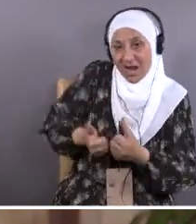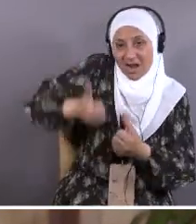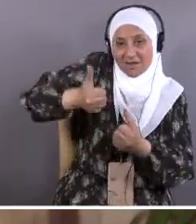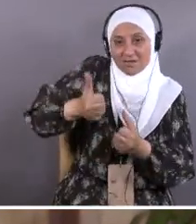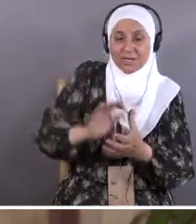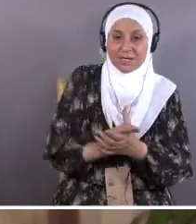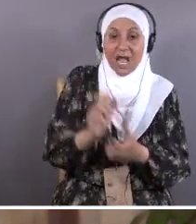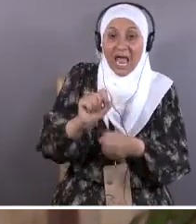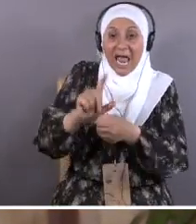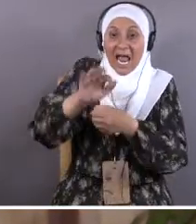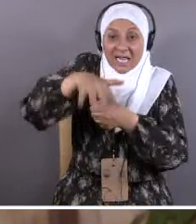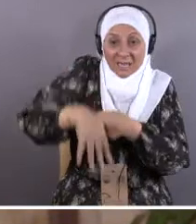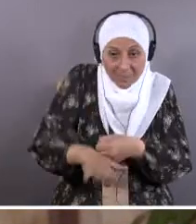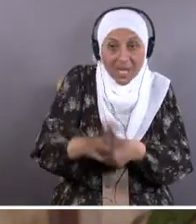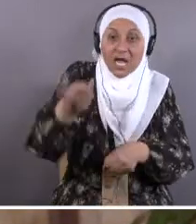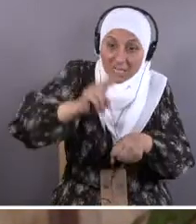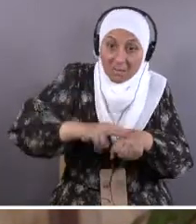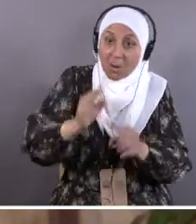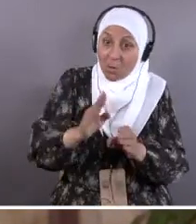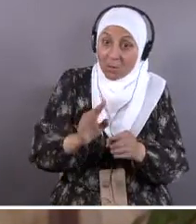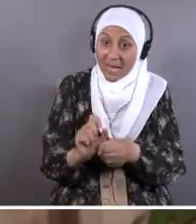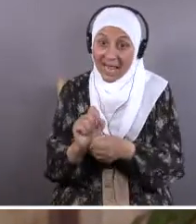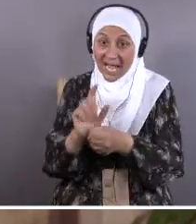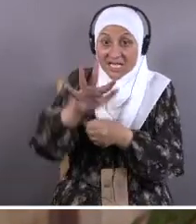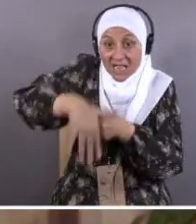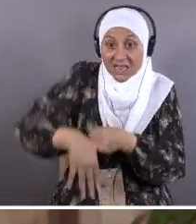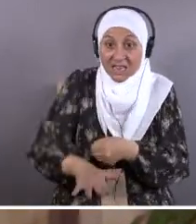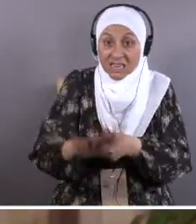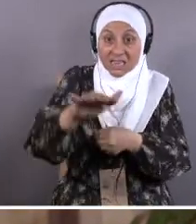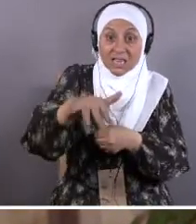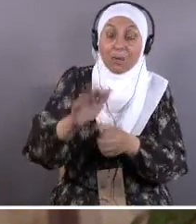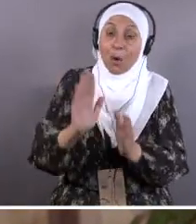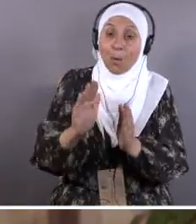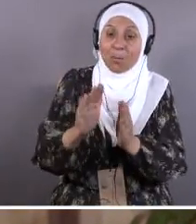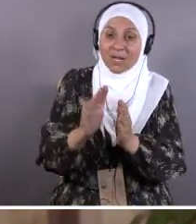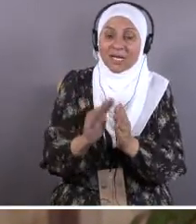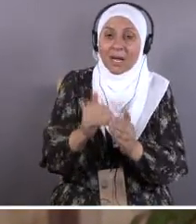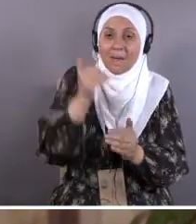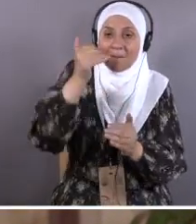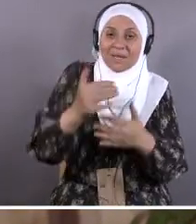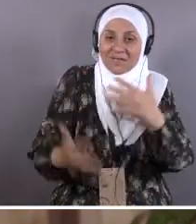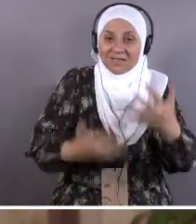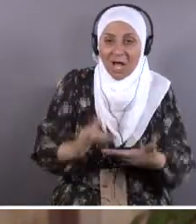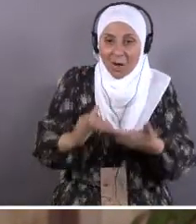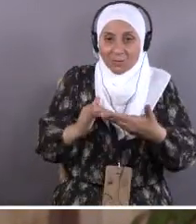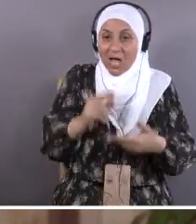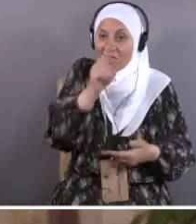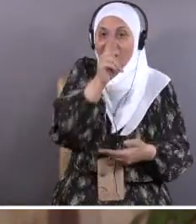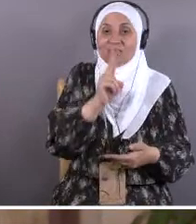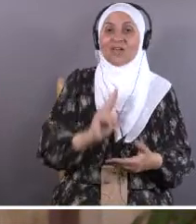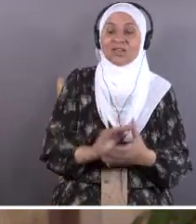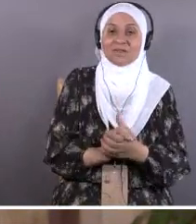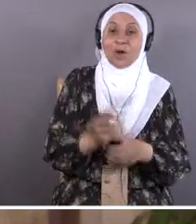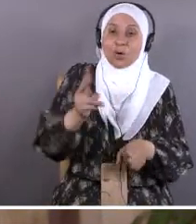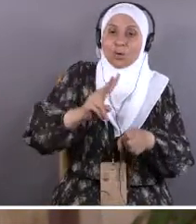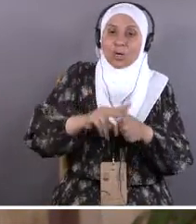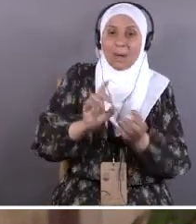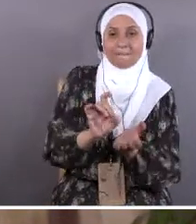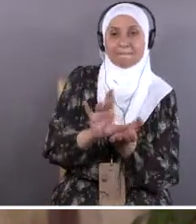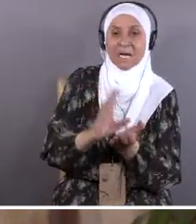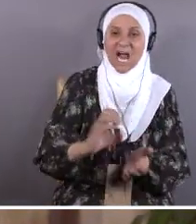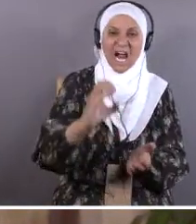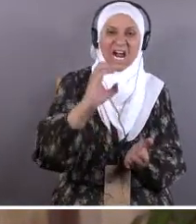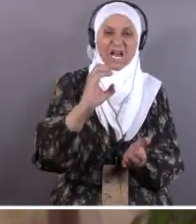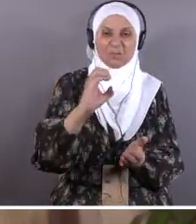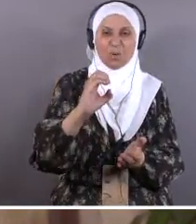come. And as the gas chain decarbonizes through technology, the useful life horizon of natural